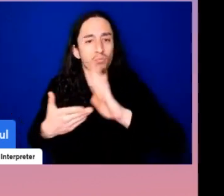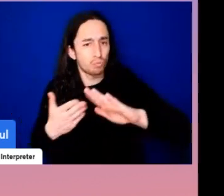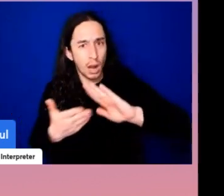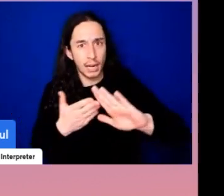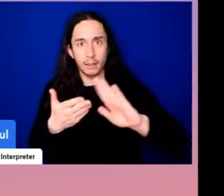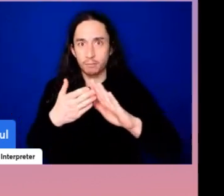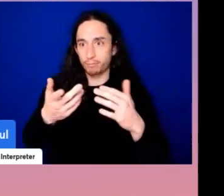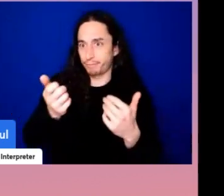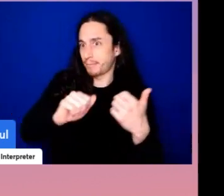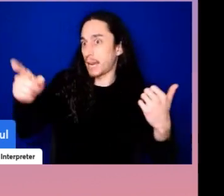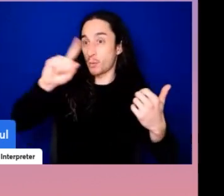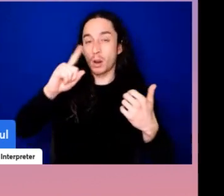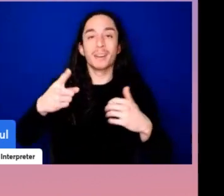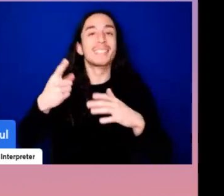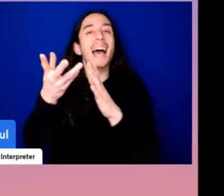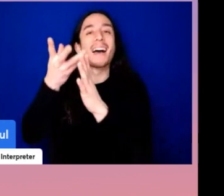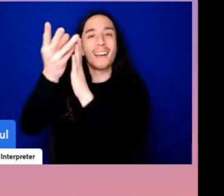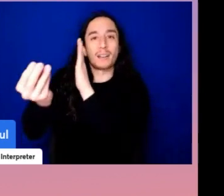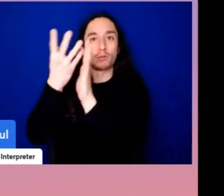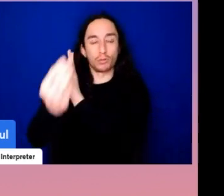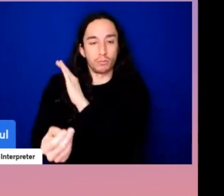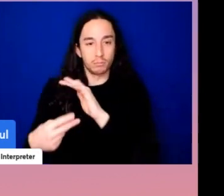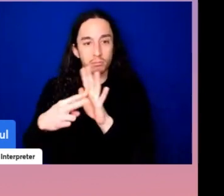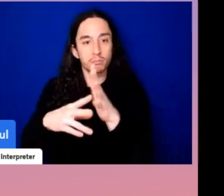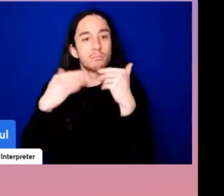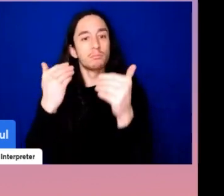is external. So we'll select